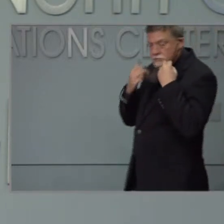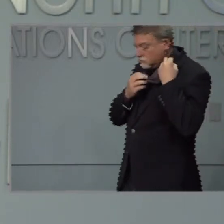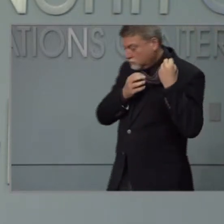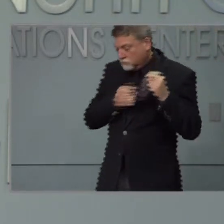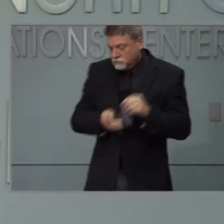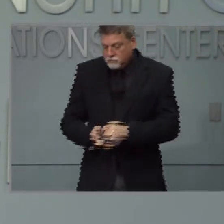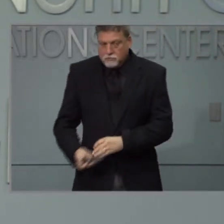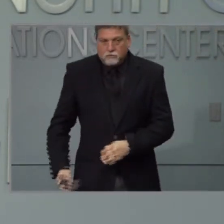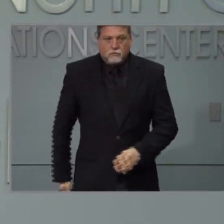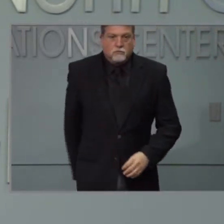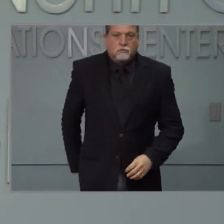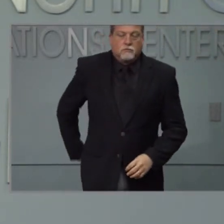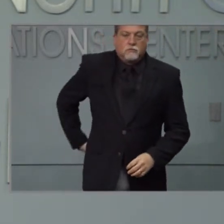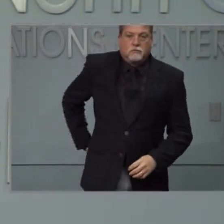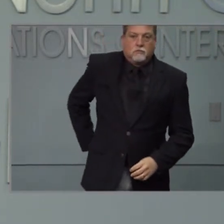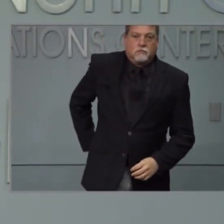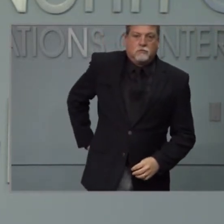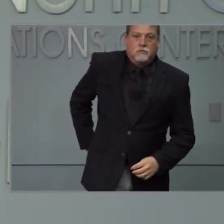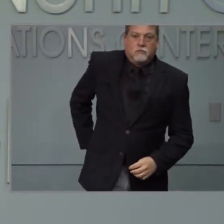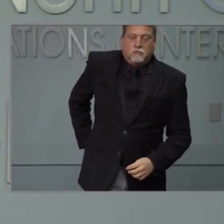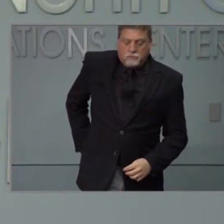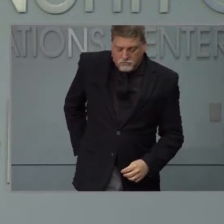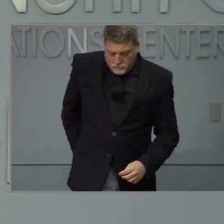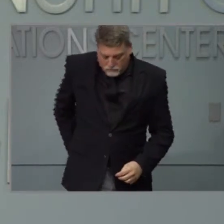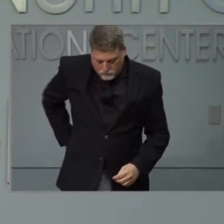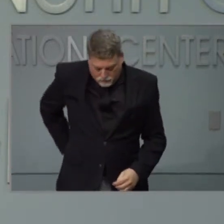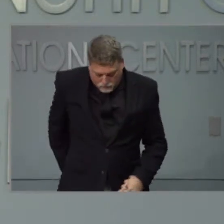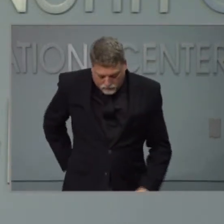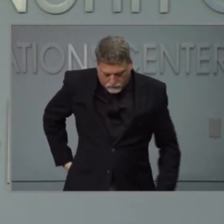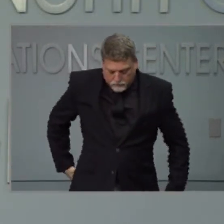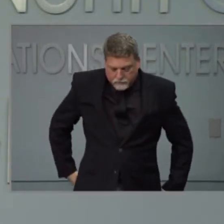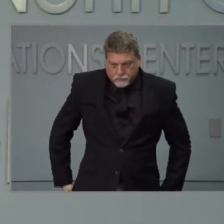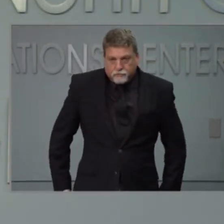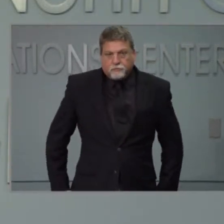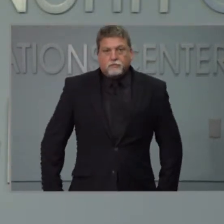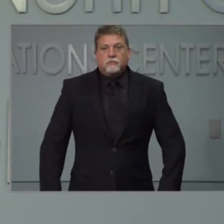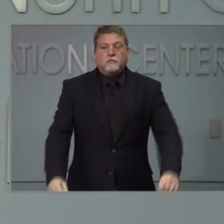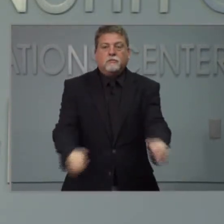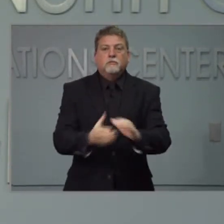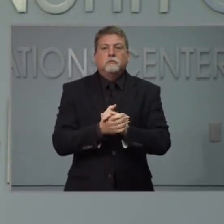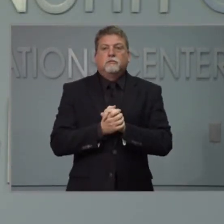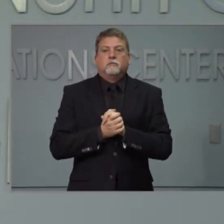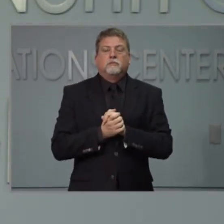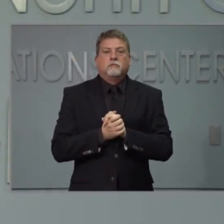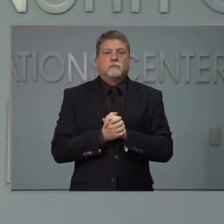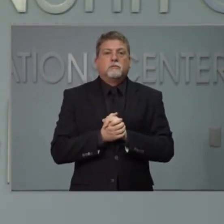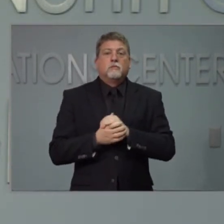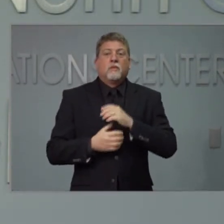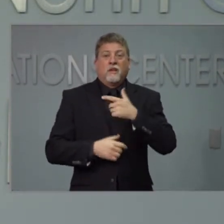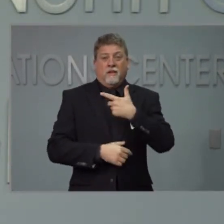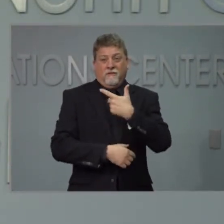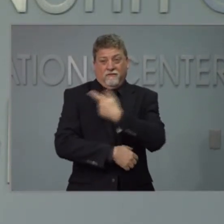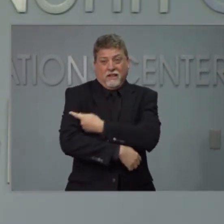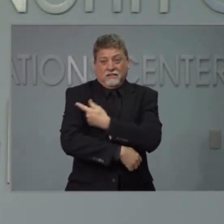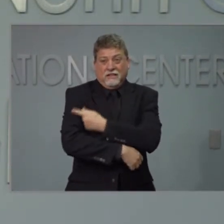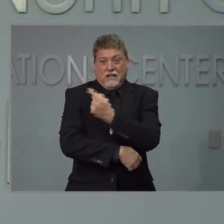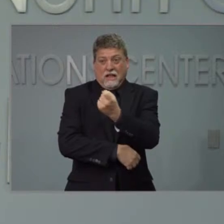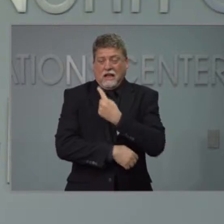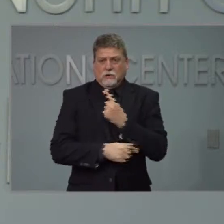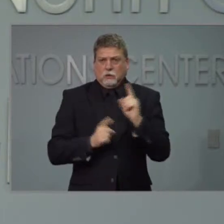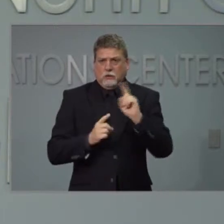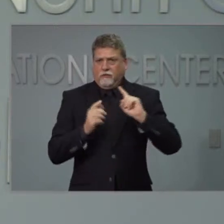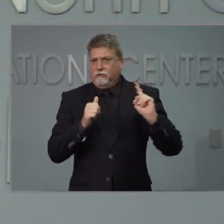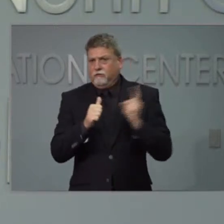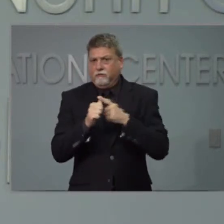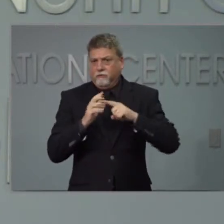officials across the state. And remember that, yes, we have some red counties, and we particularly want to concentrate on them, but